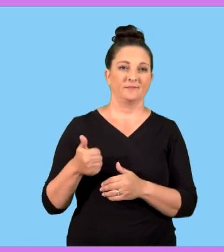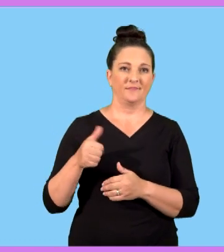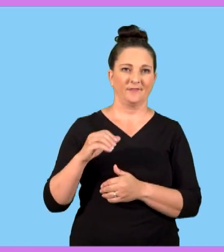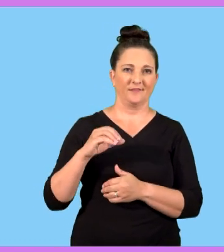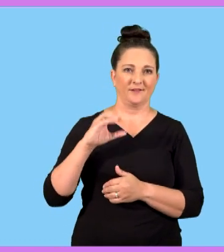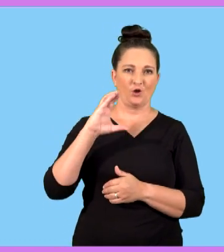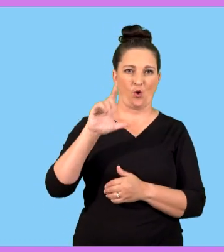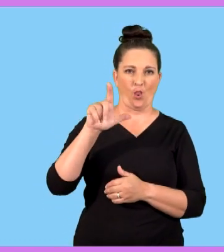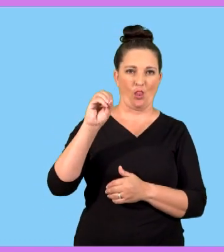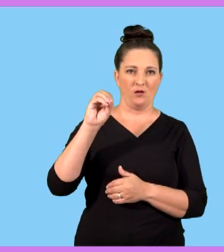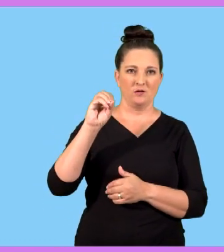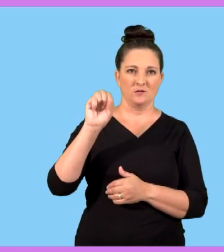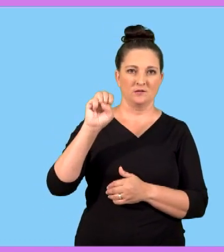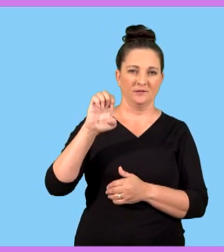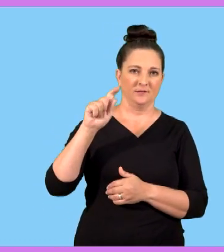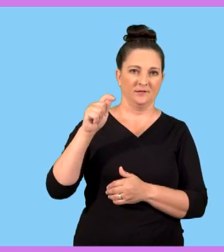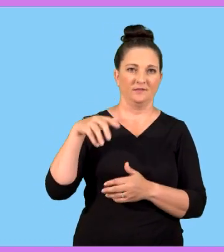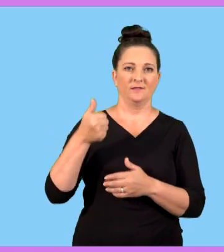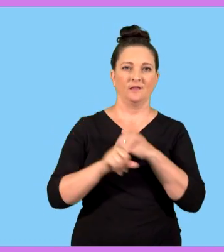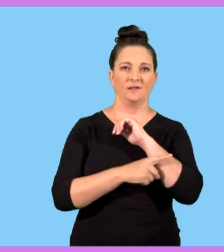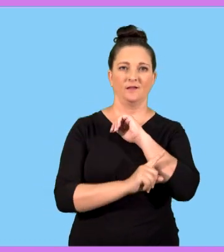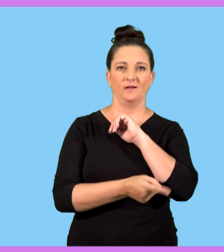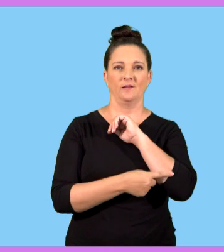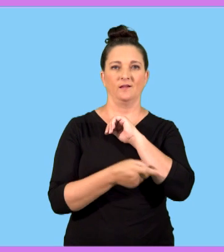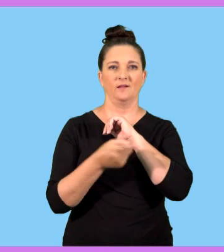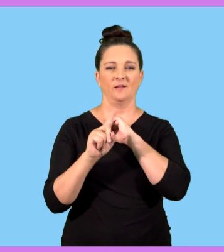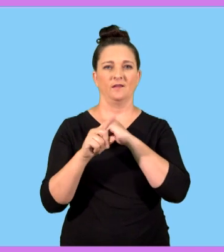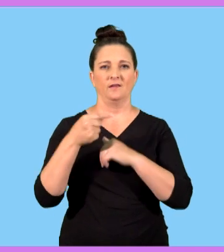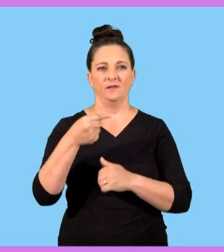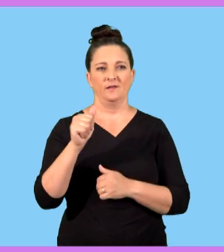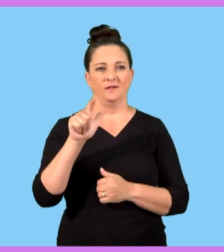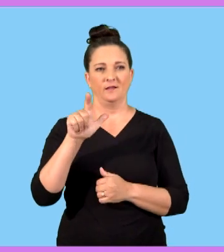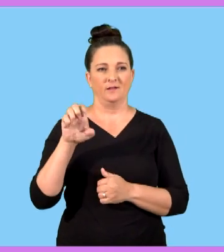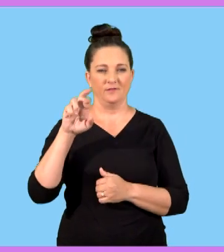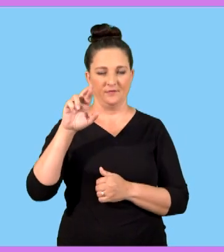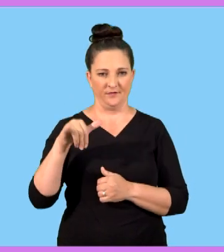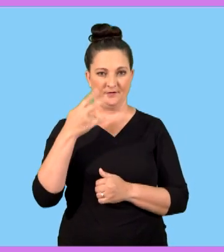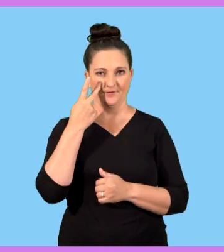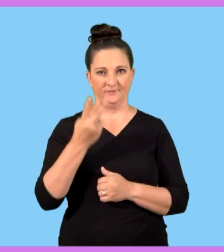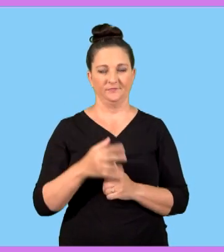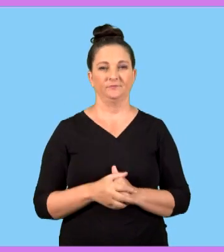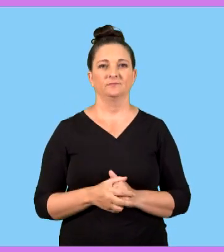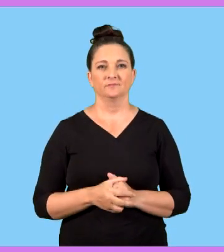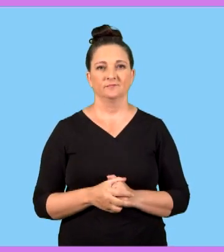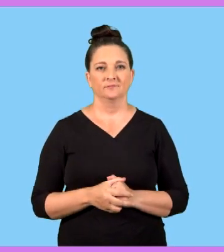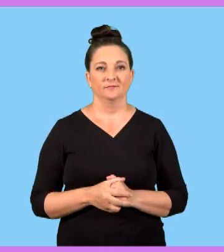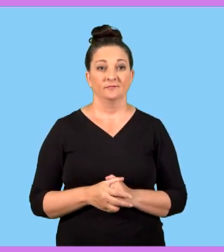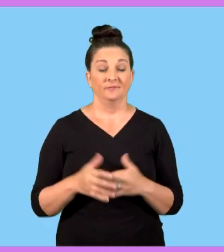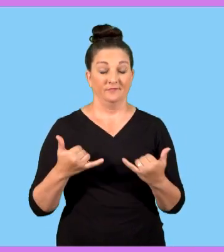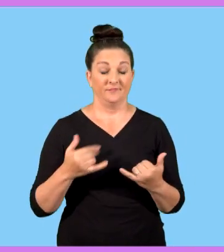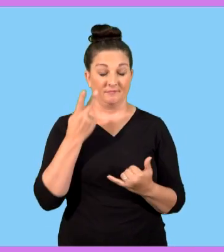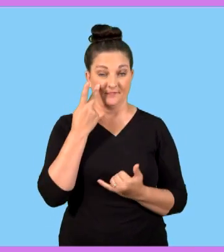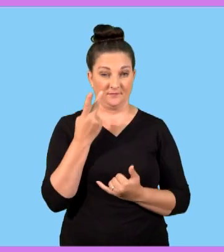Closet, okay? And then lastly, we have what we call our gallery, as we can see indicated here. Okay,